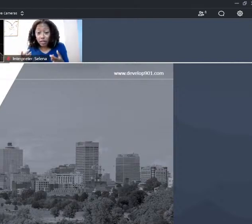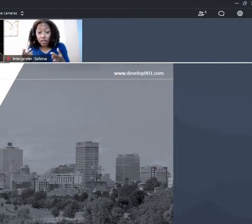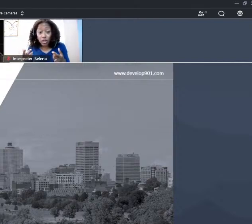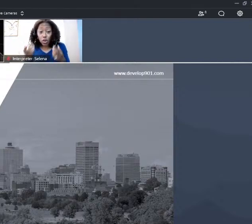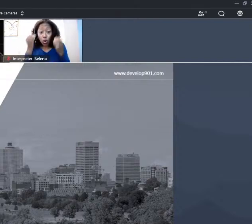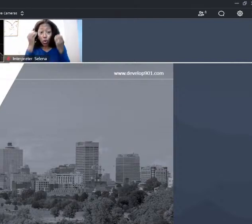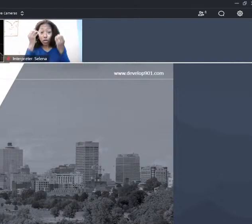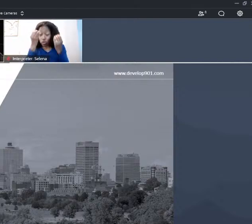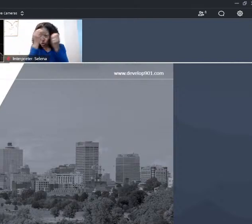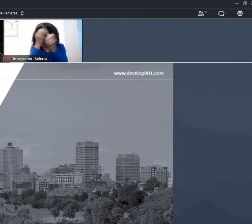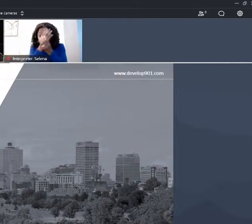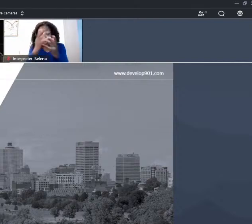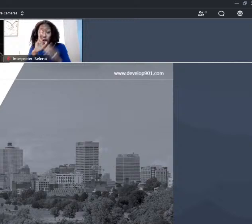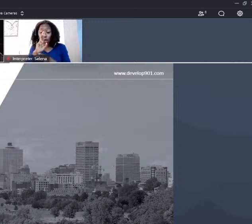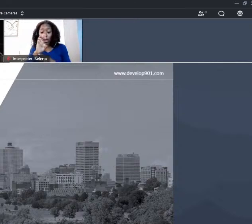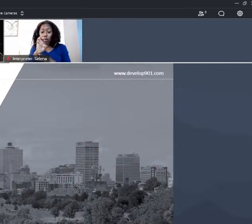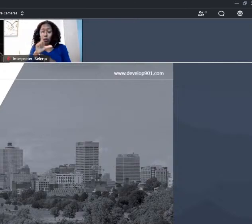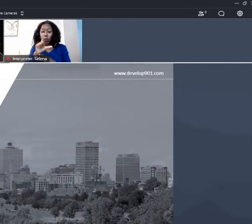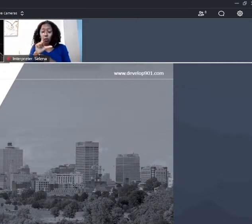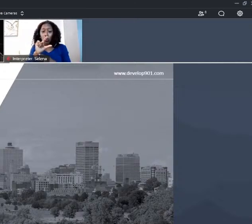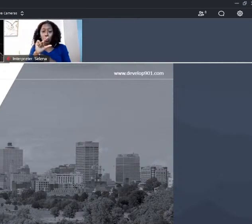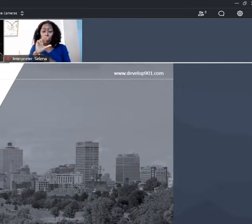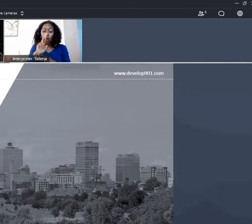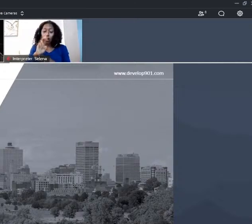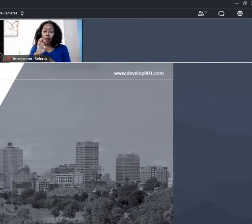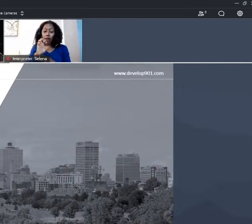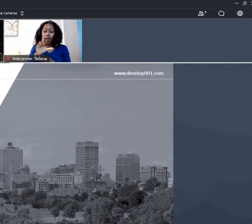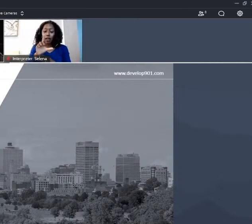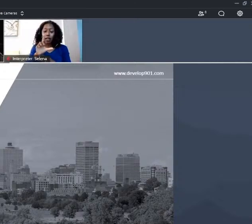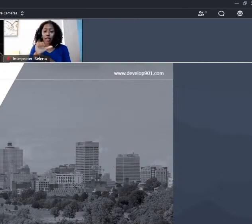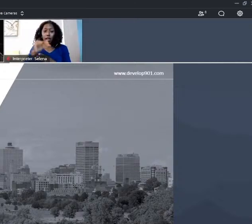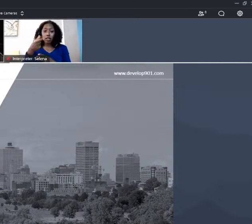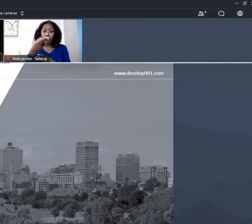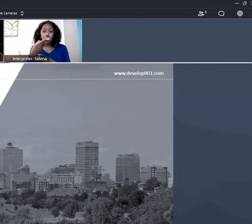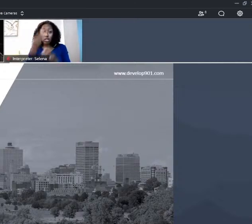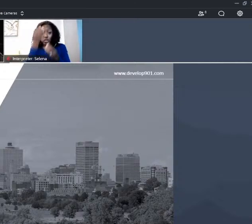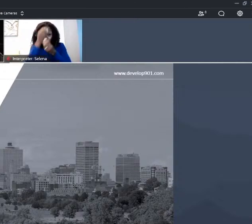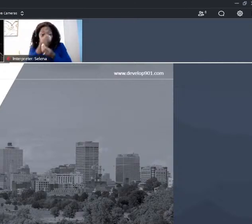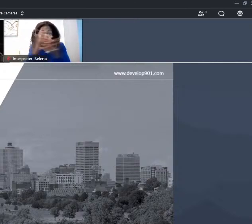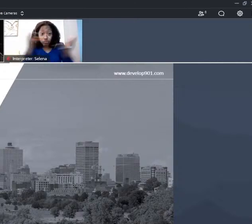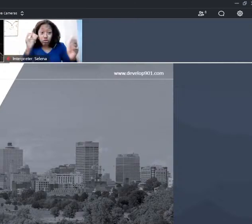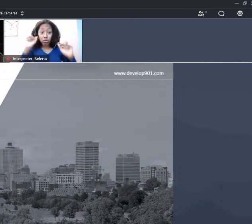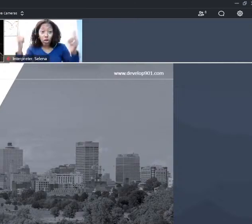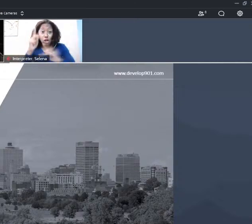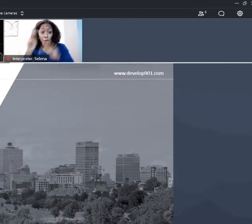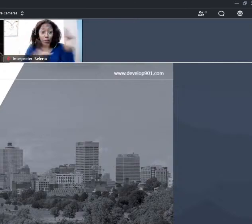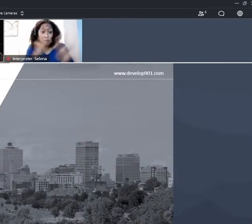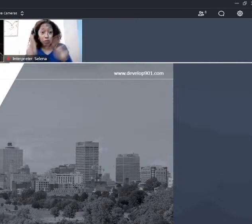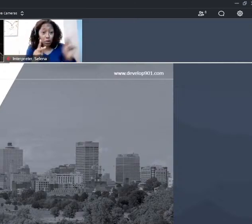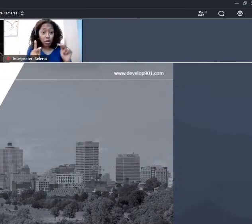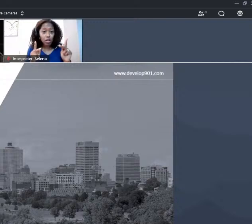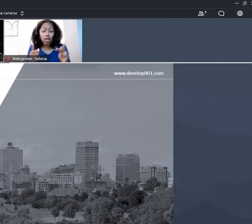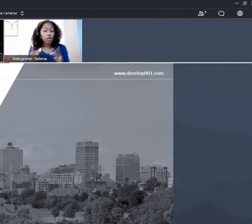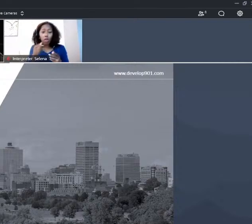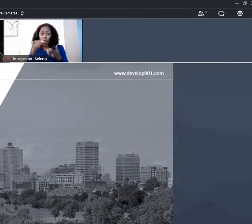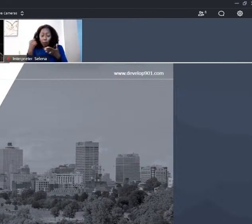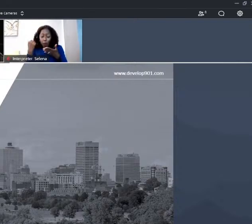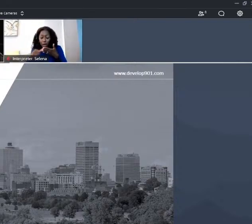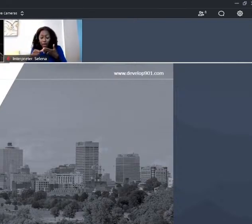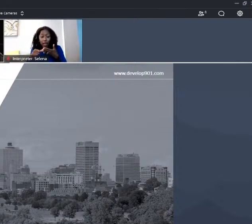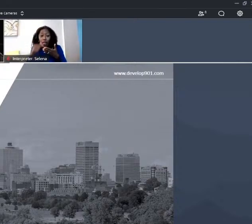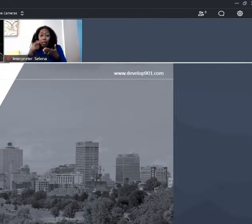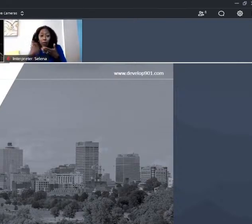you send it to everybody in Raleigh? Yes or no? Mail notice only goes to the 400-foot radius.